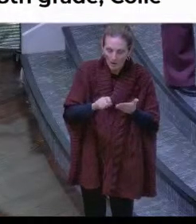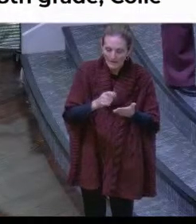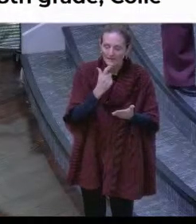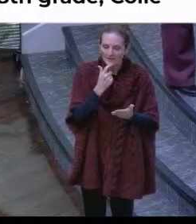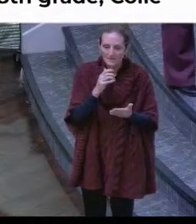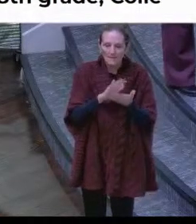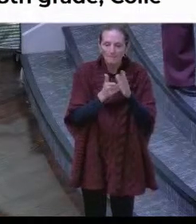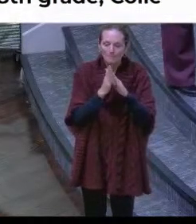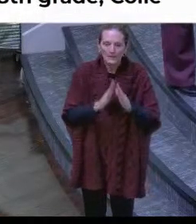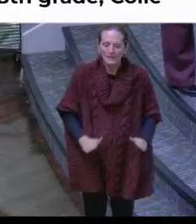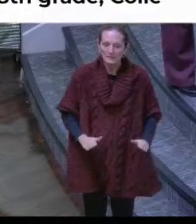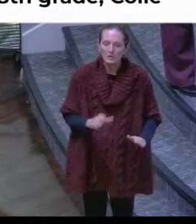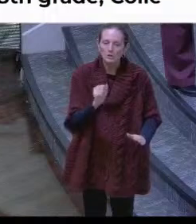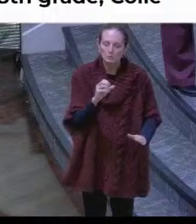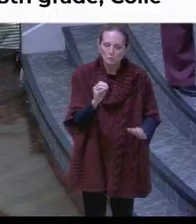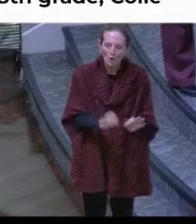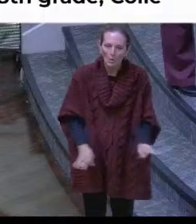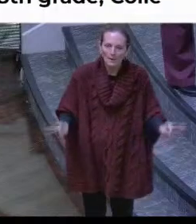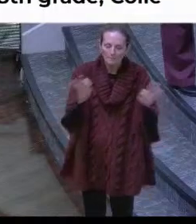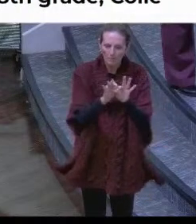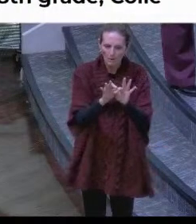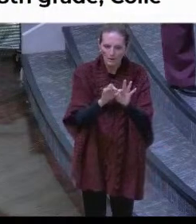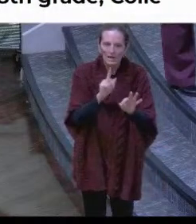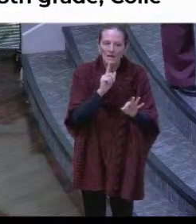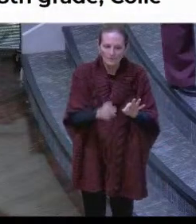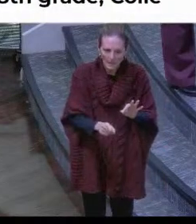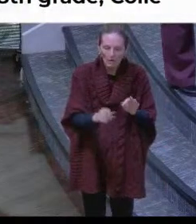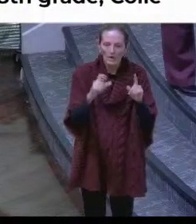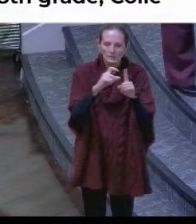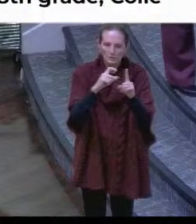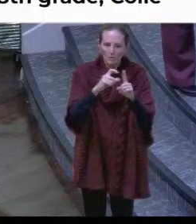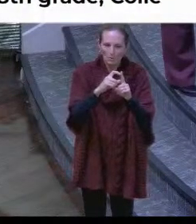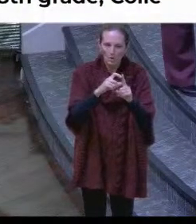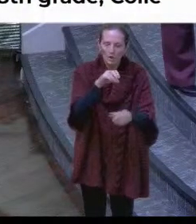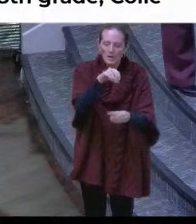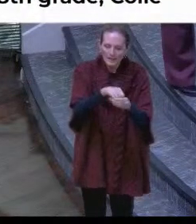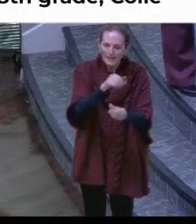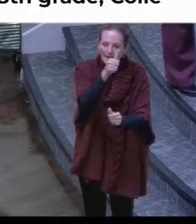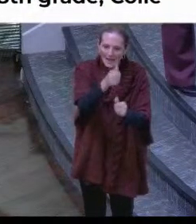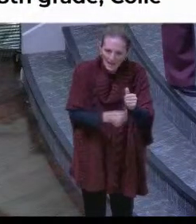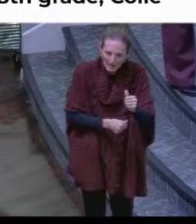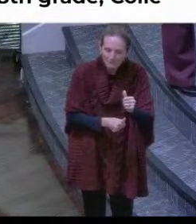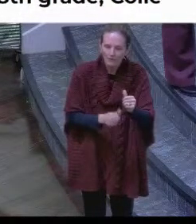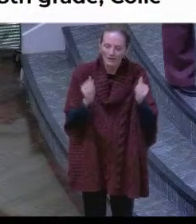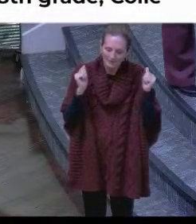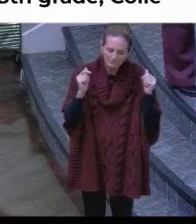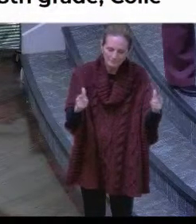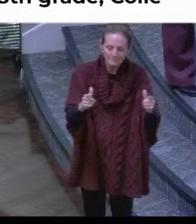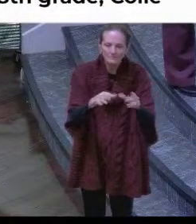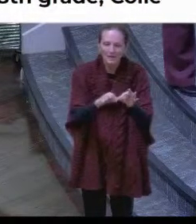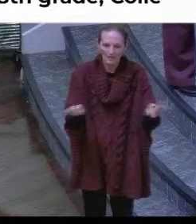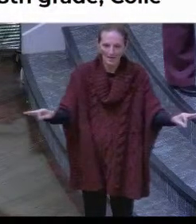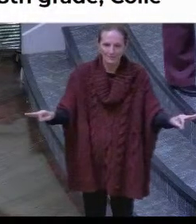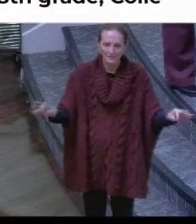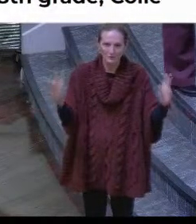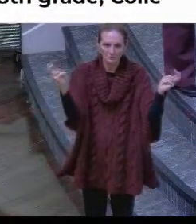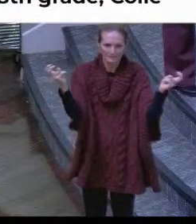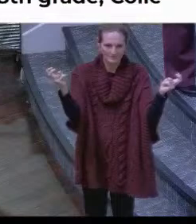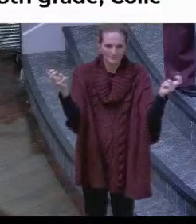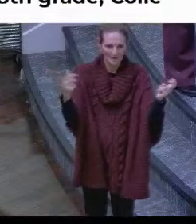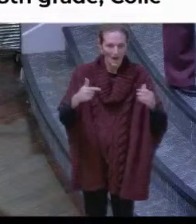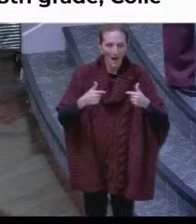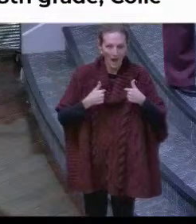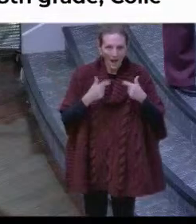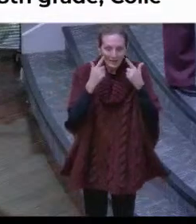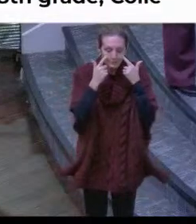so important. There's a word for it in every language." And it made me cry, and